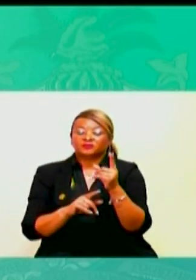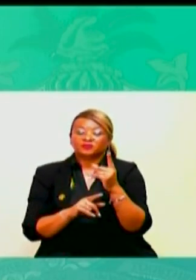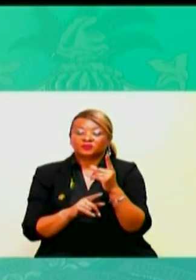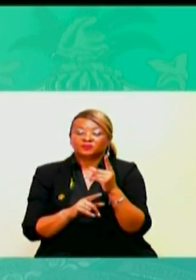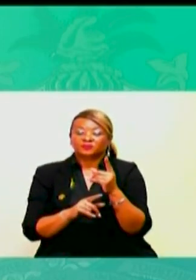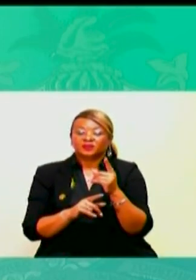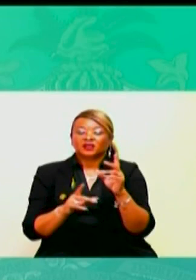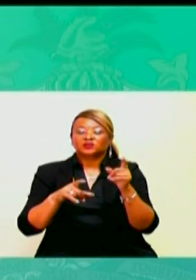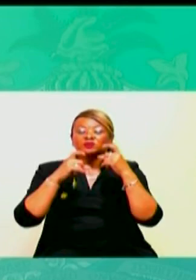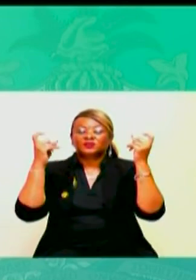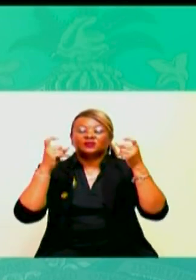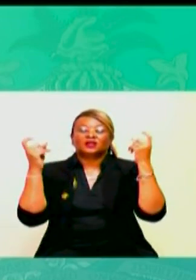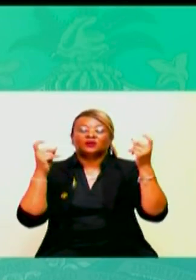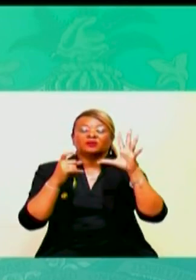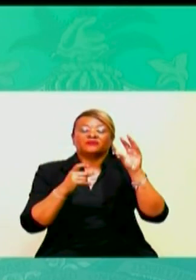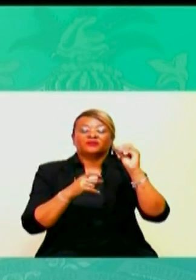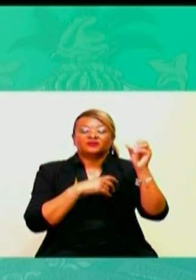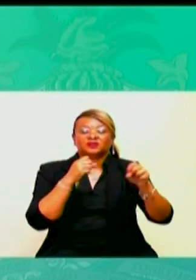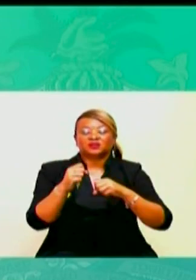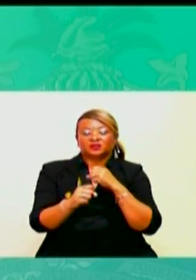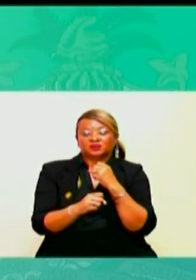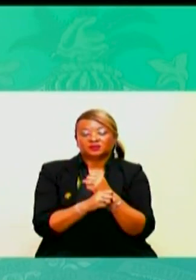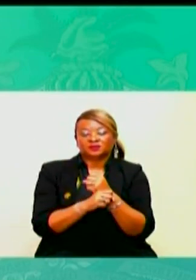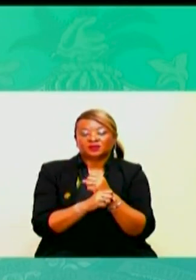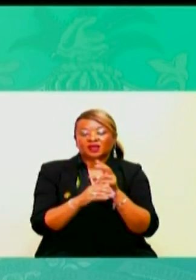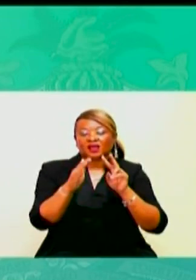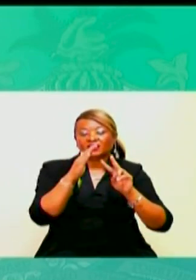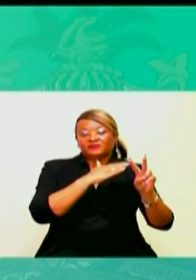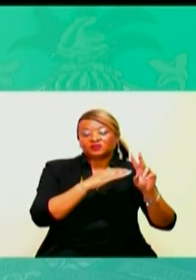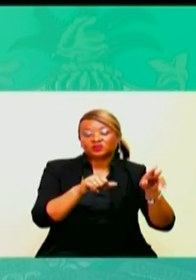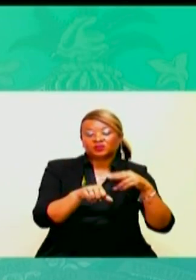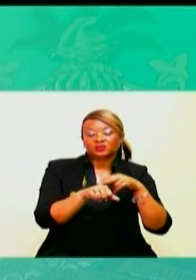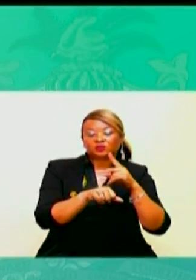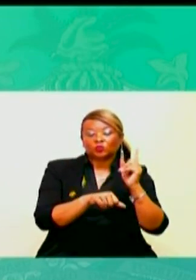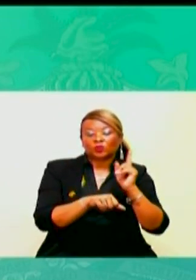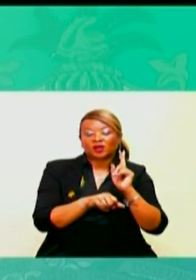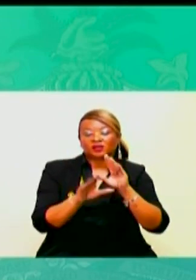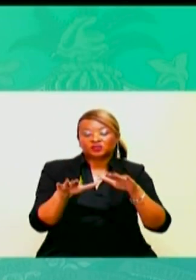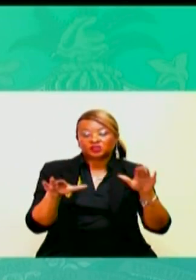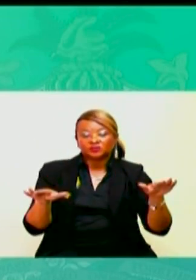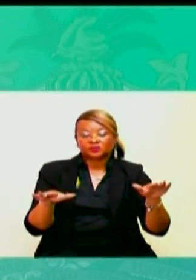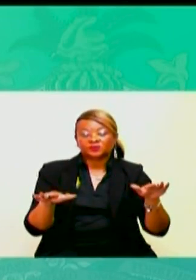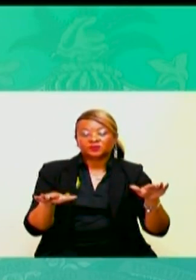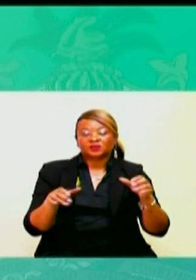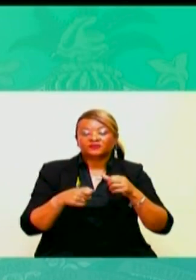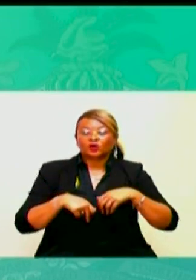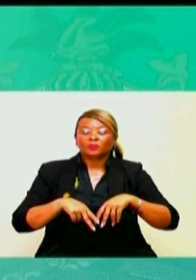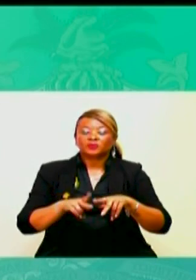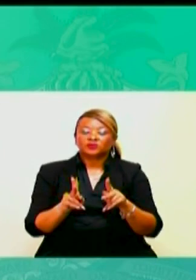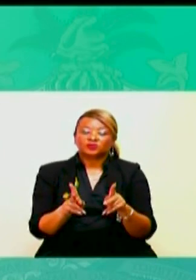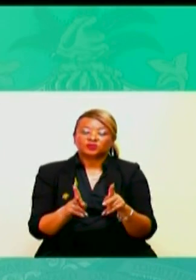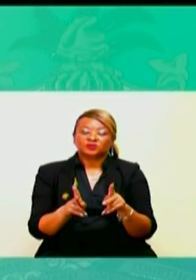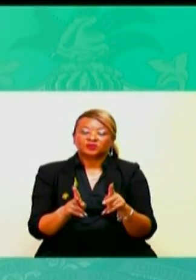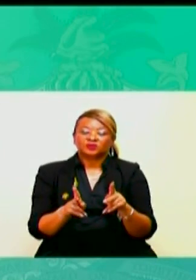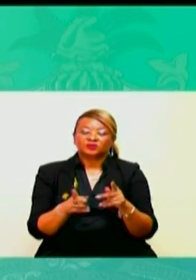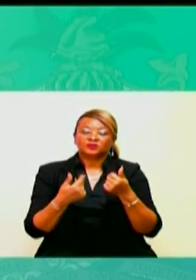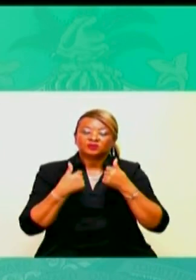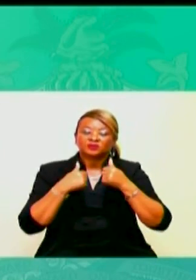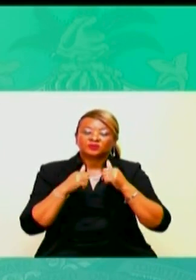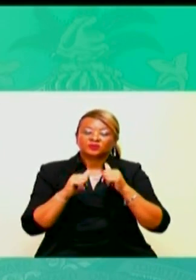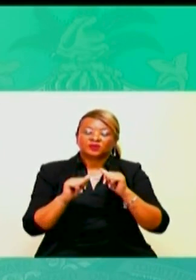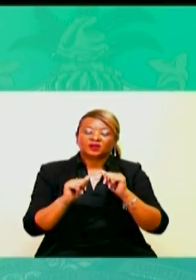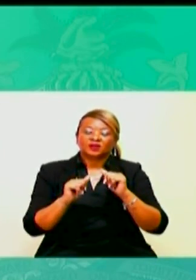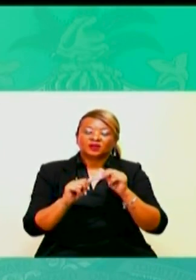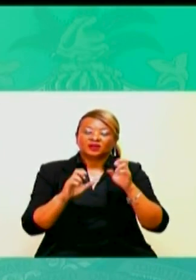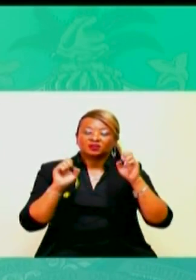as we celebrate 50 years. I envision a nation where our children are given boundless opportunities and they thrive in the field of